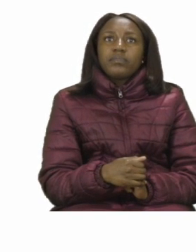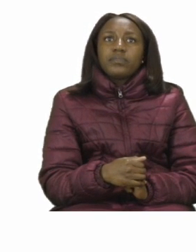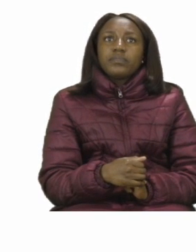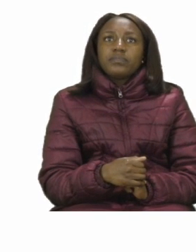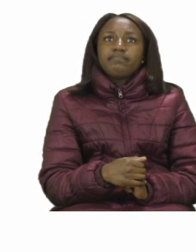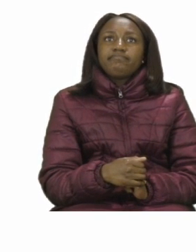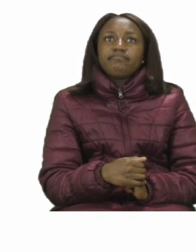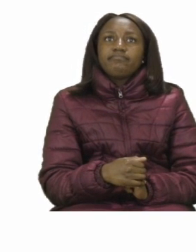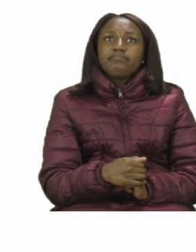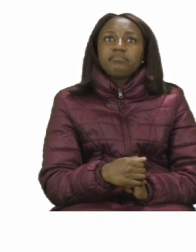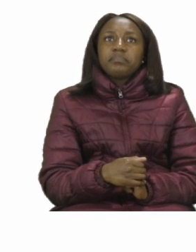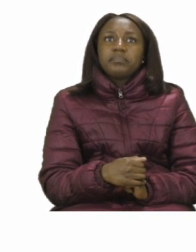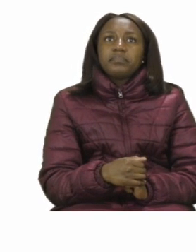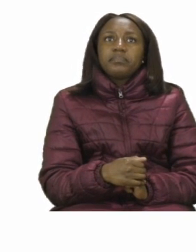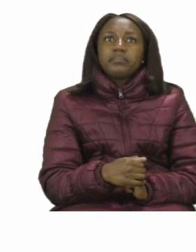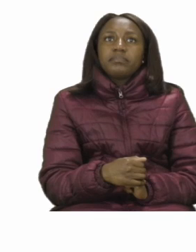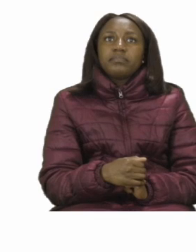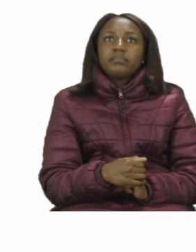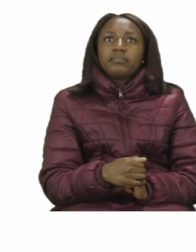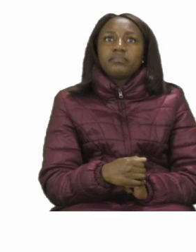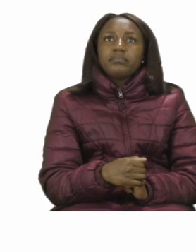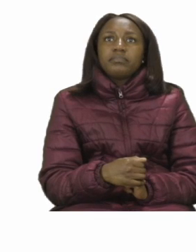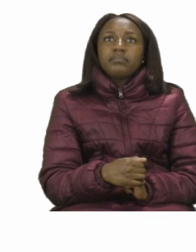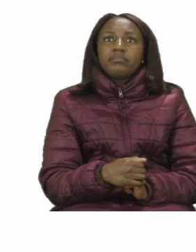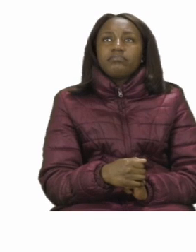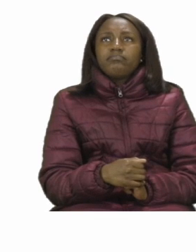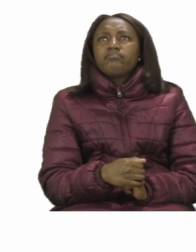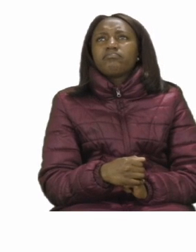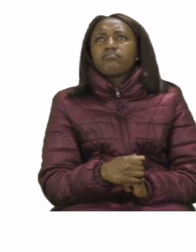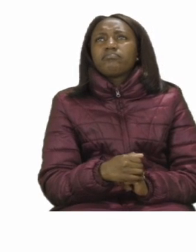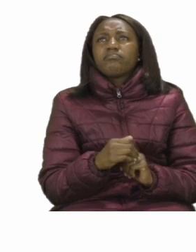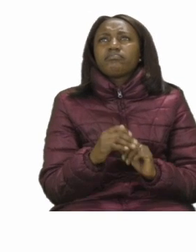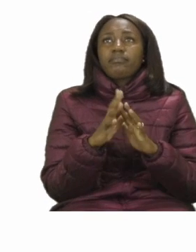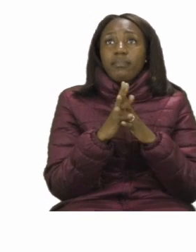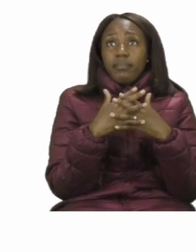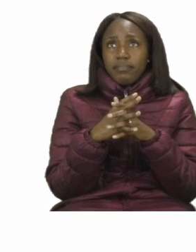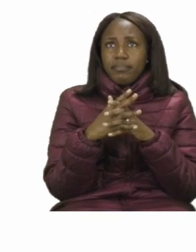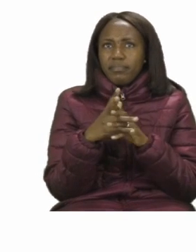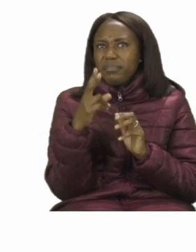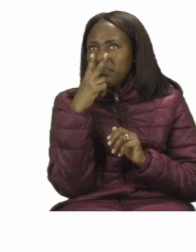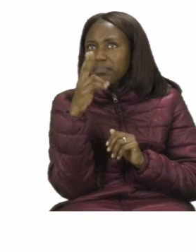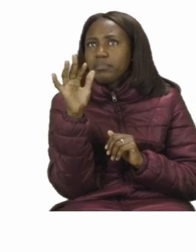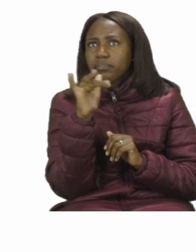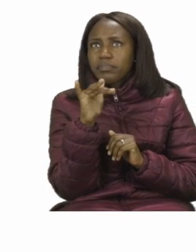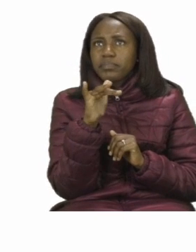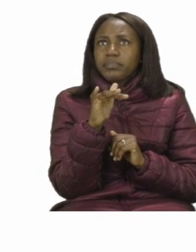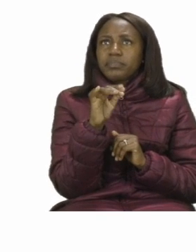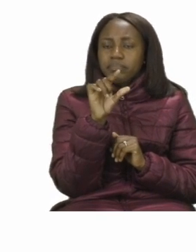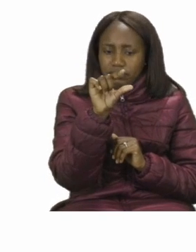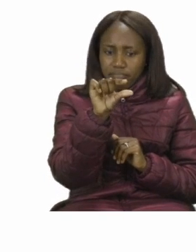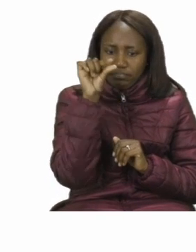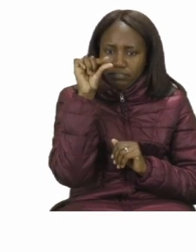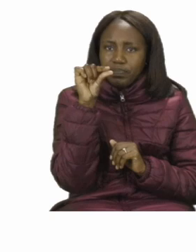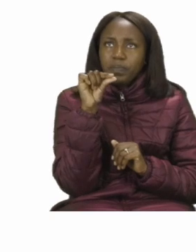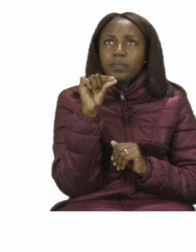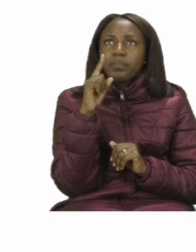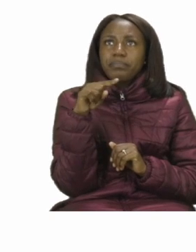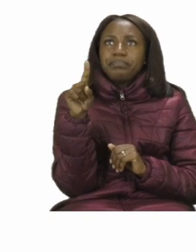they are very scrambled. So you have to go and find the right answer.